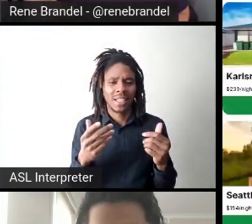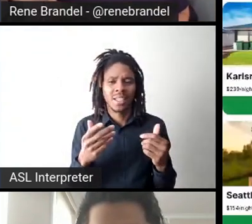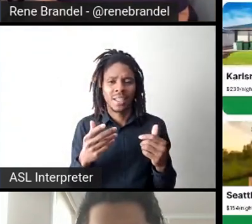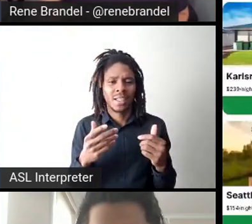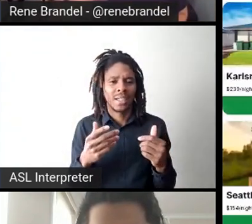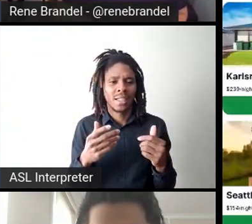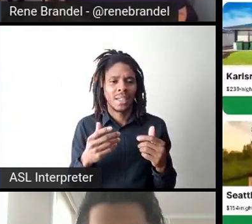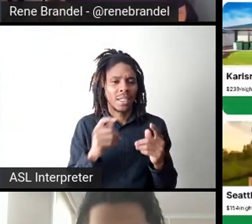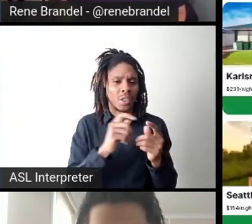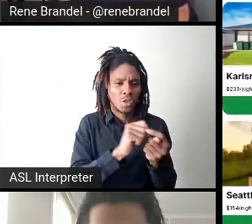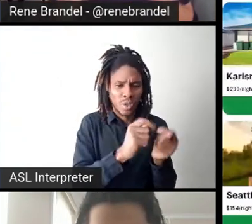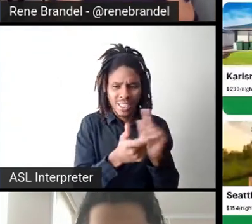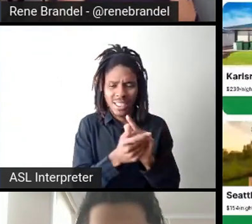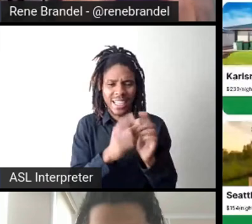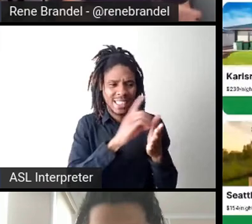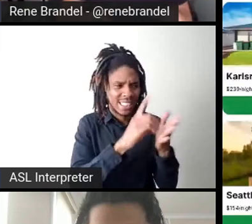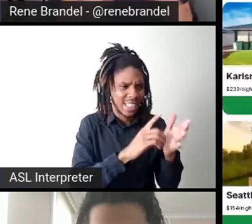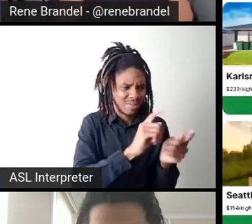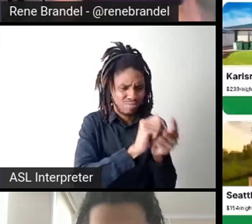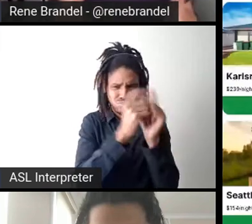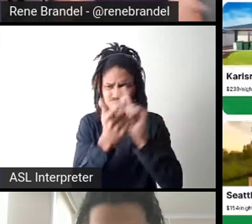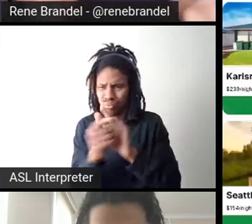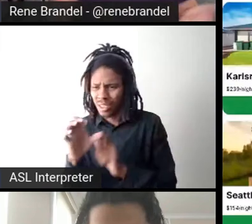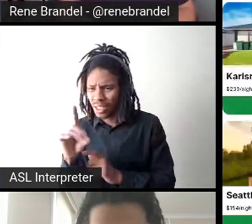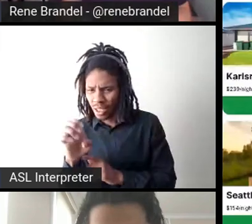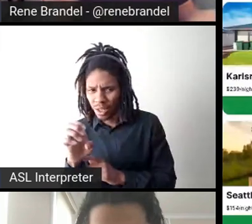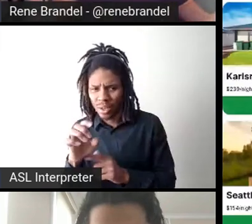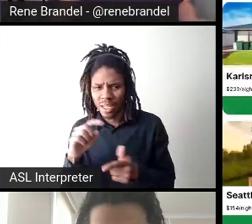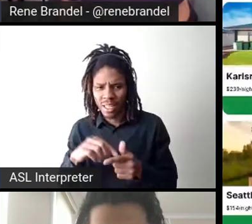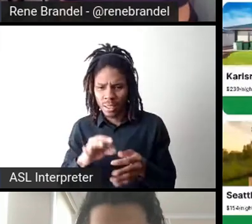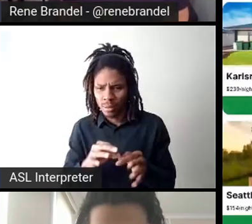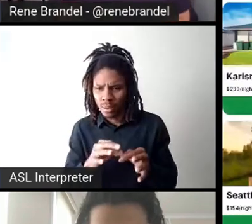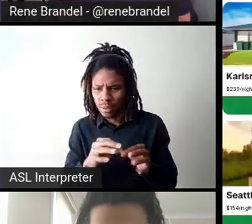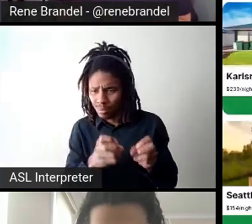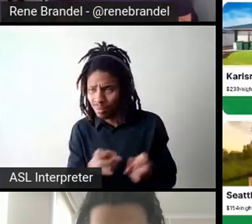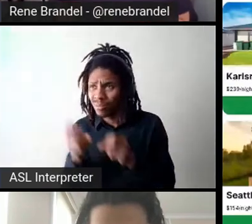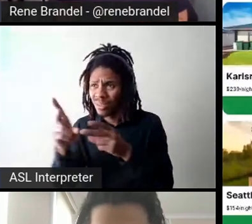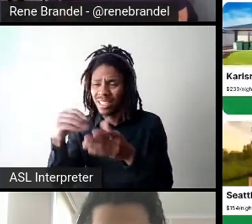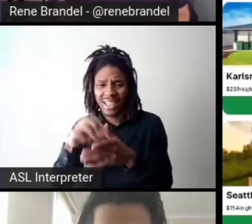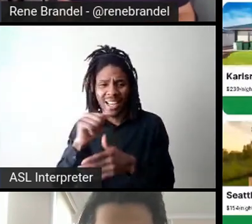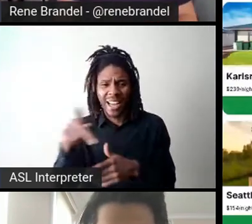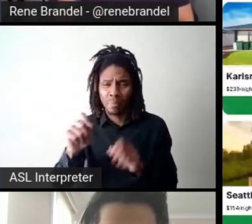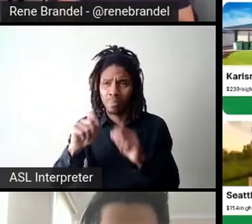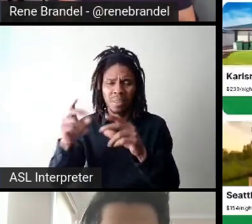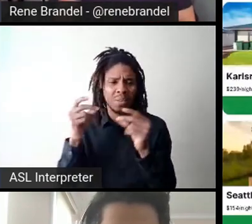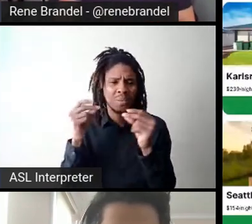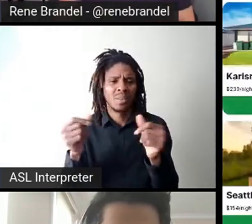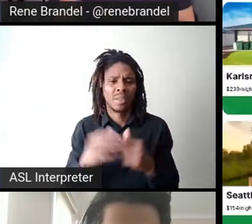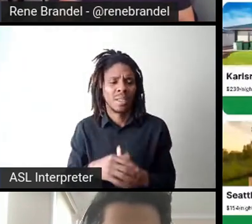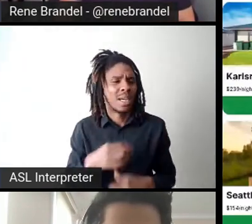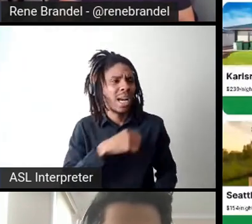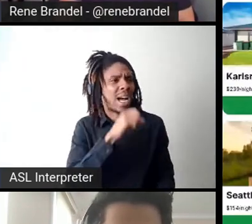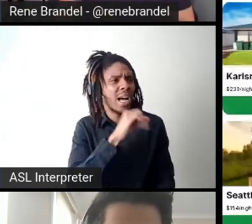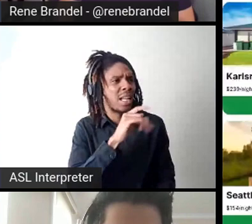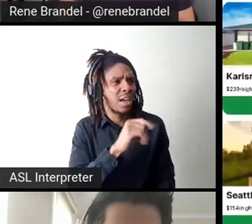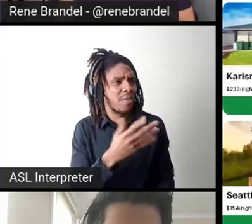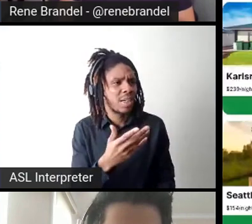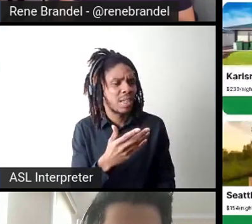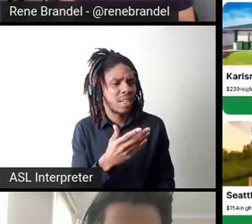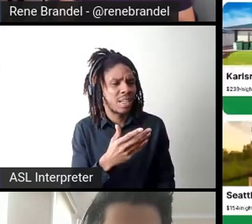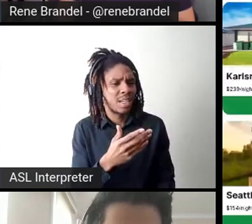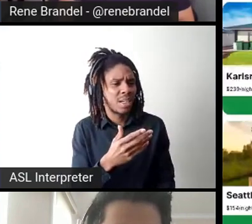translate designs into code, and then integrate that into your app in practically no time. I love it. So where